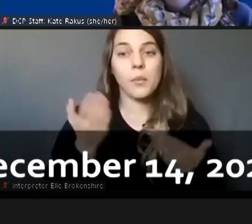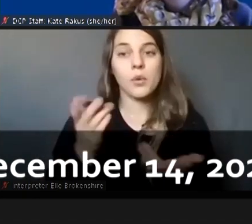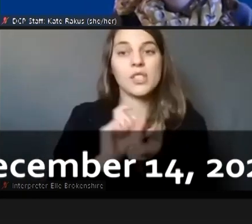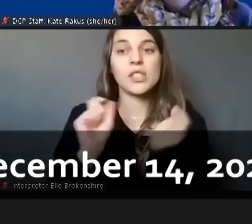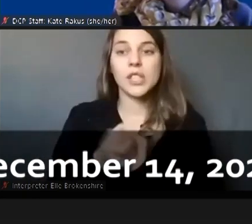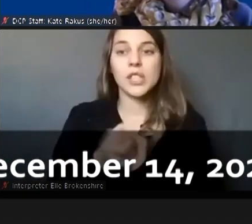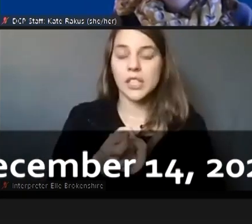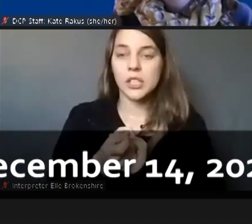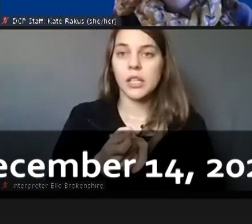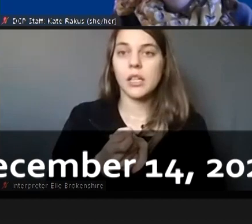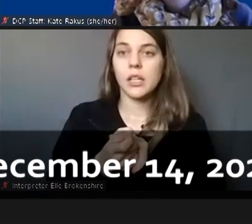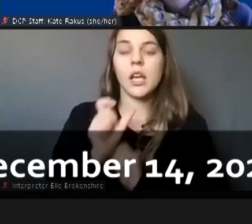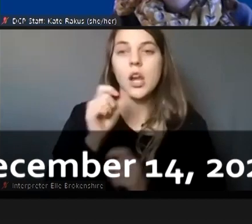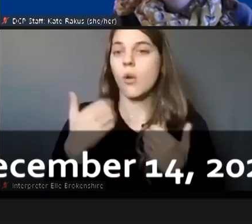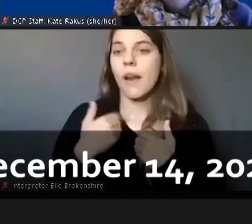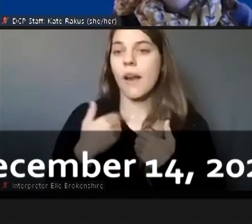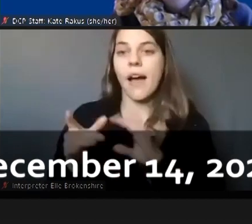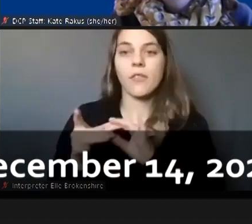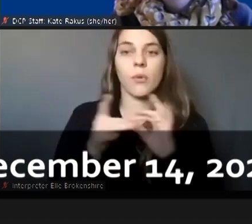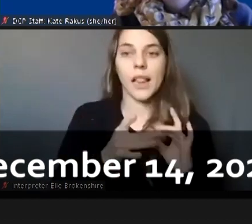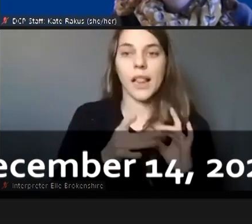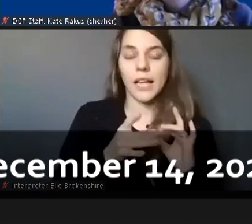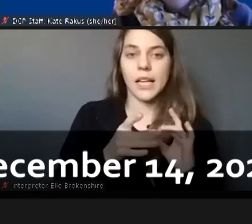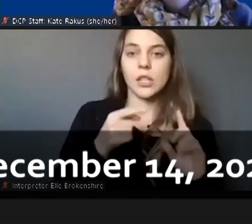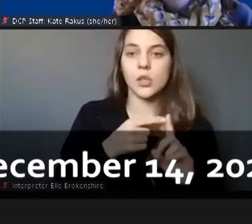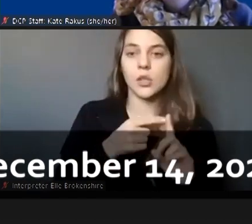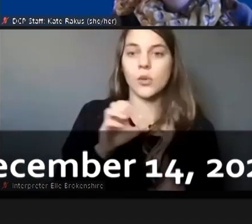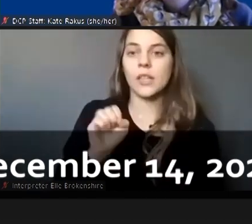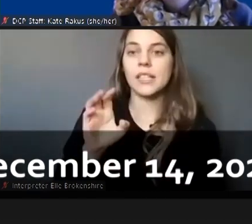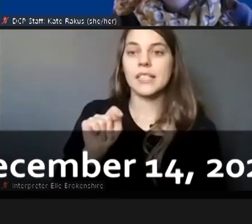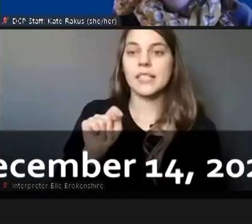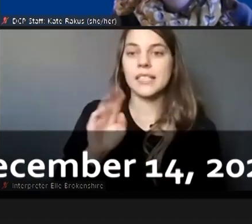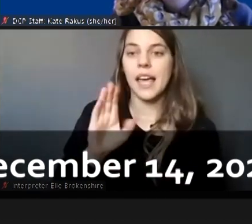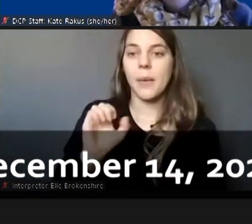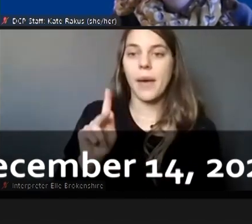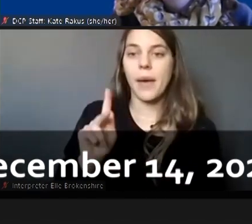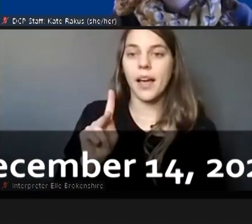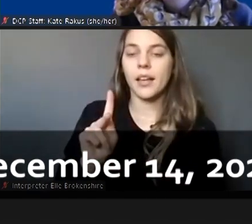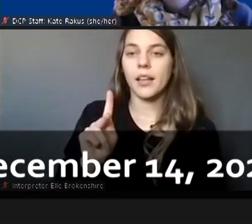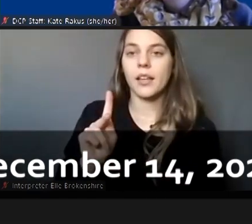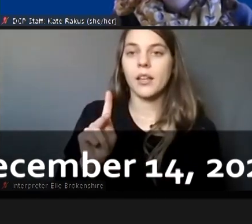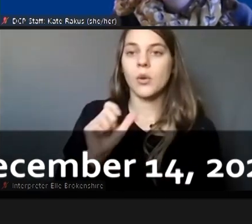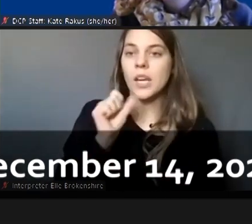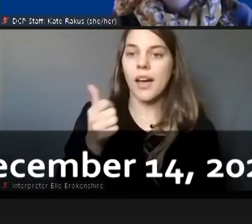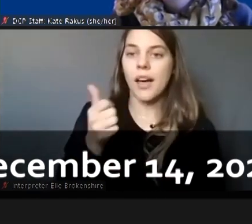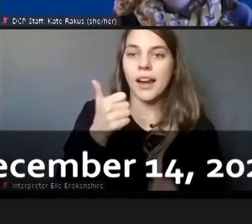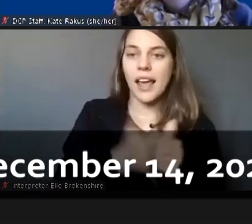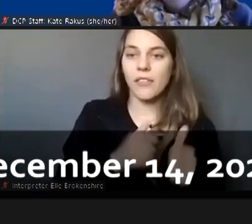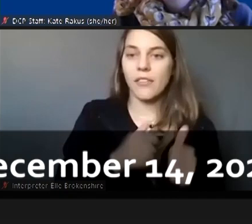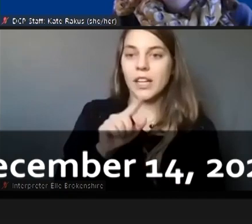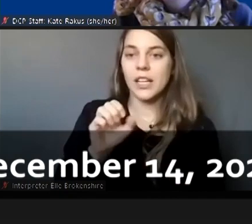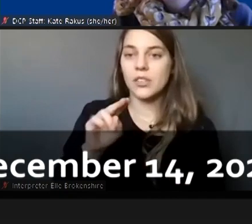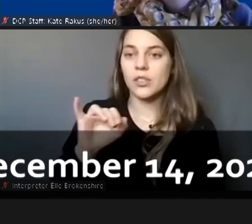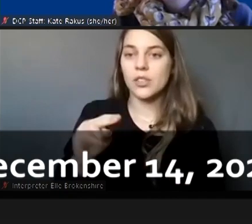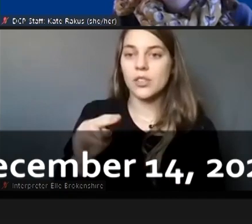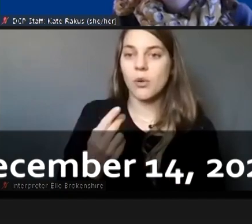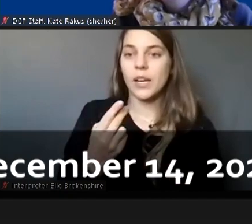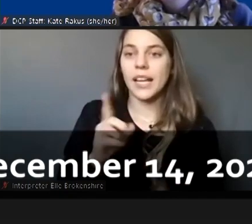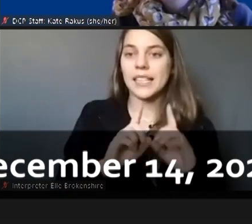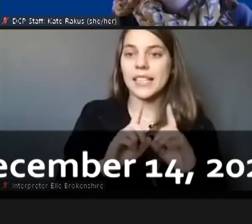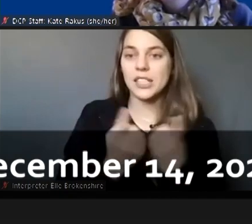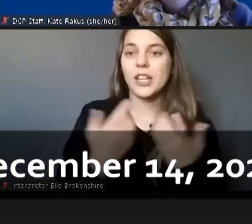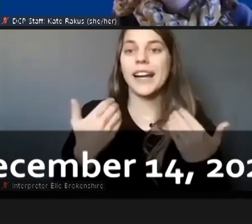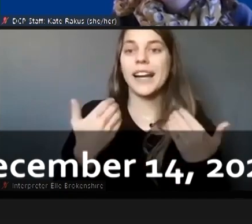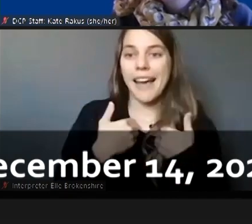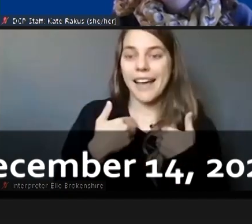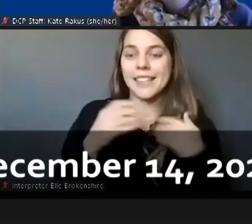instead of having it related to setbacks, which not every zoning district has setbacks in the